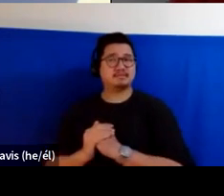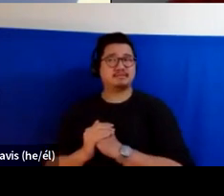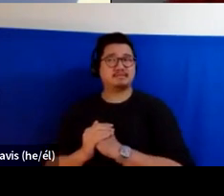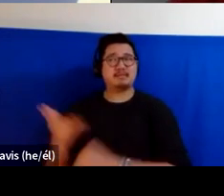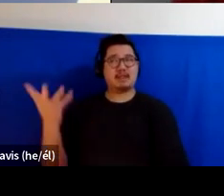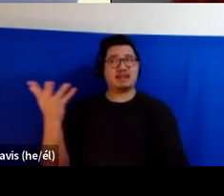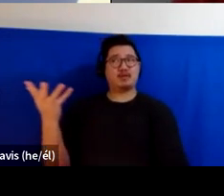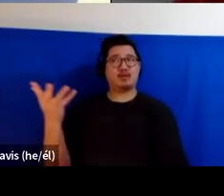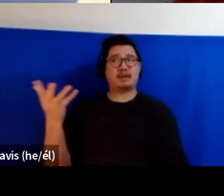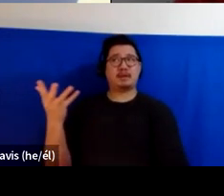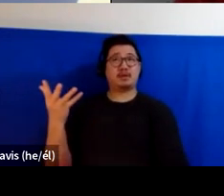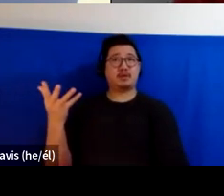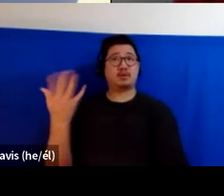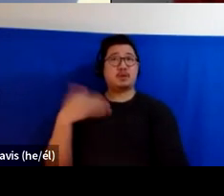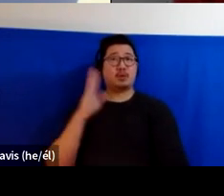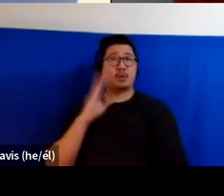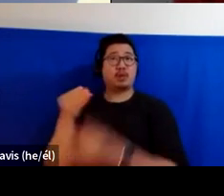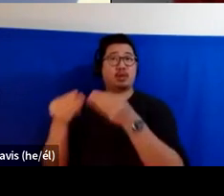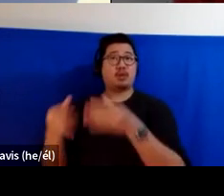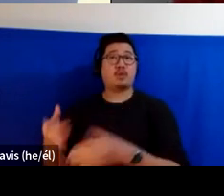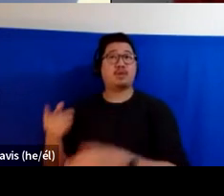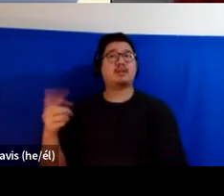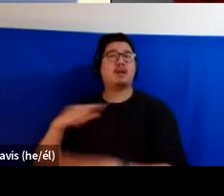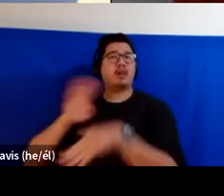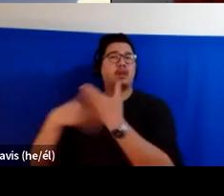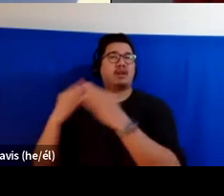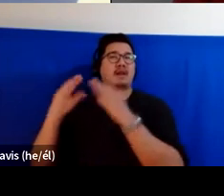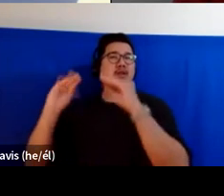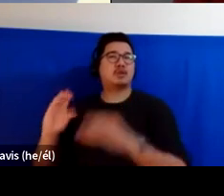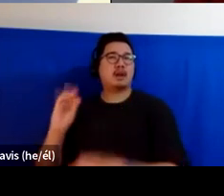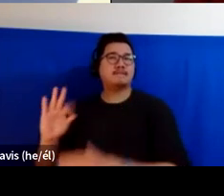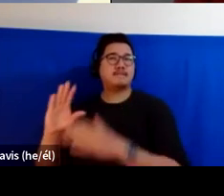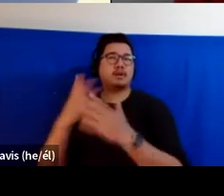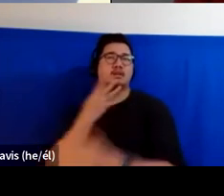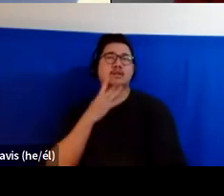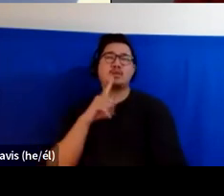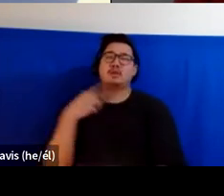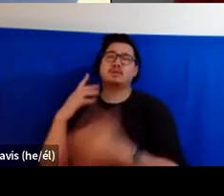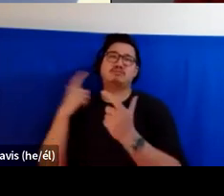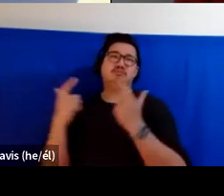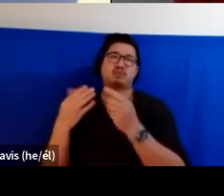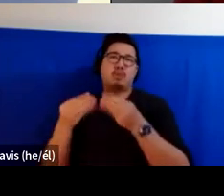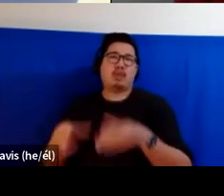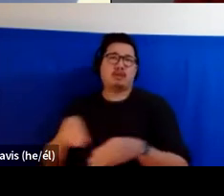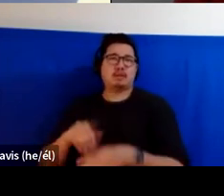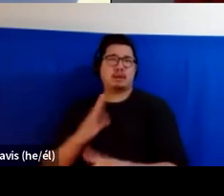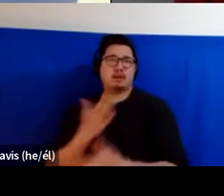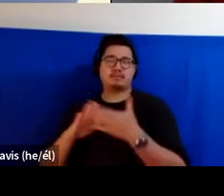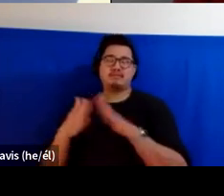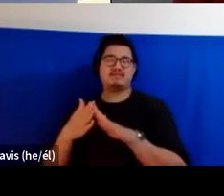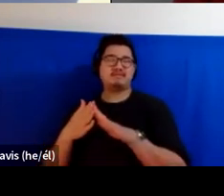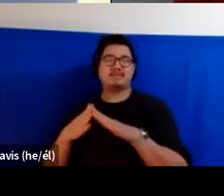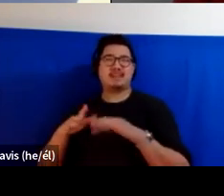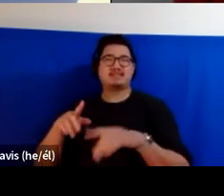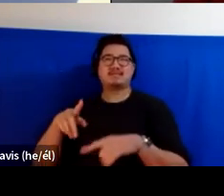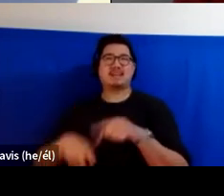would lose are educators of color it's a huge loss to our community and i cannot imagine how it is